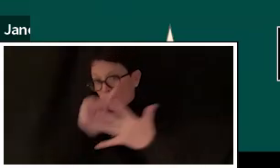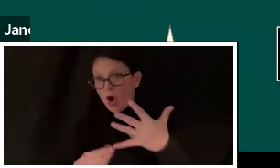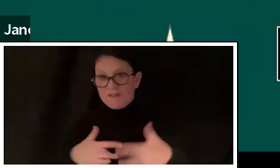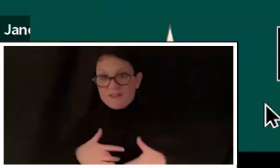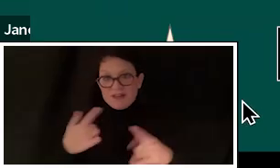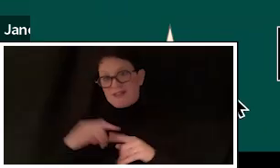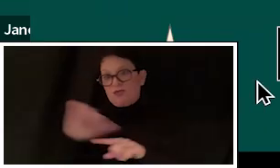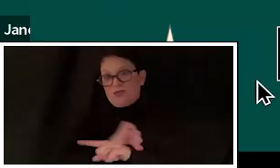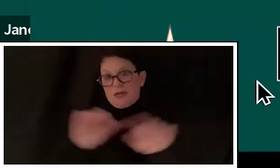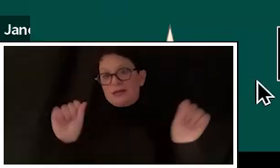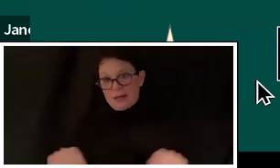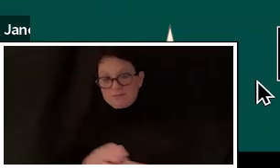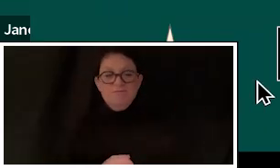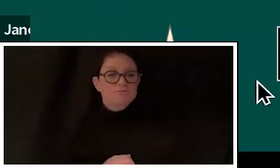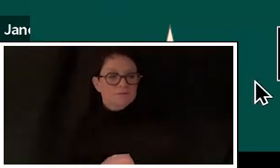and trainings.